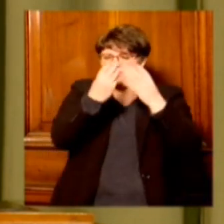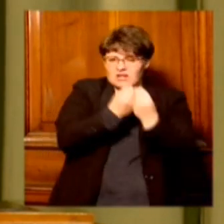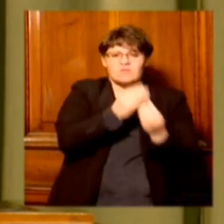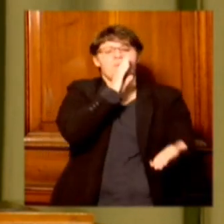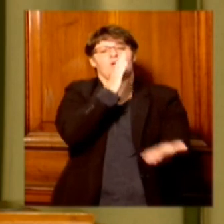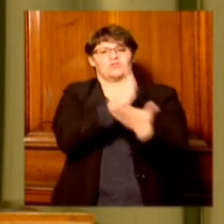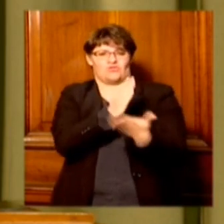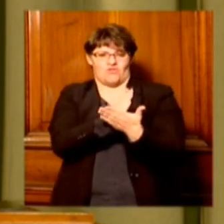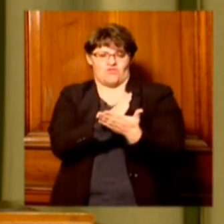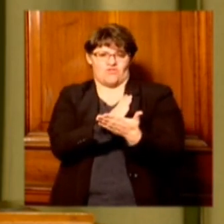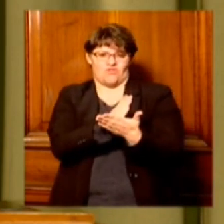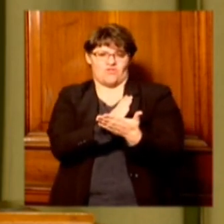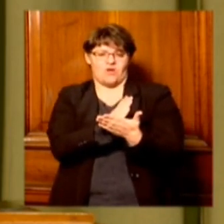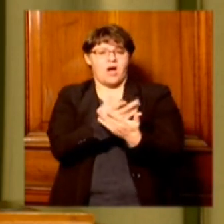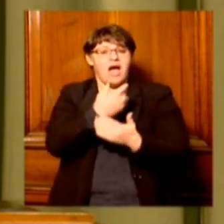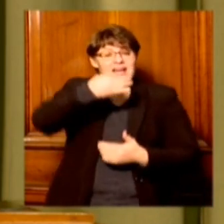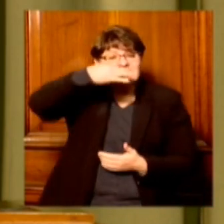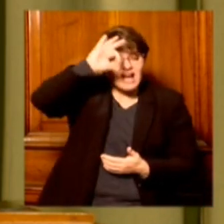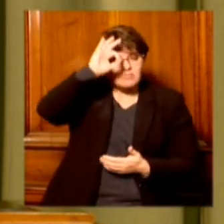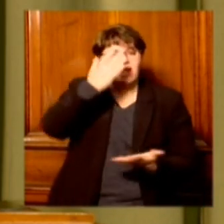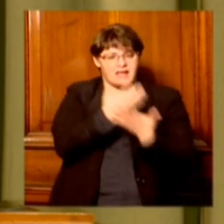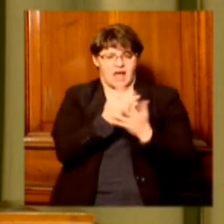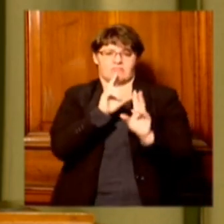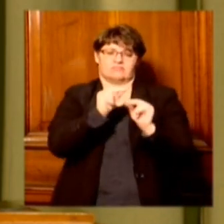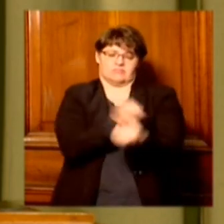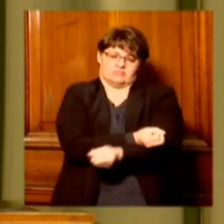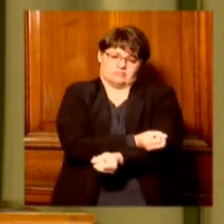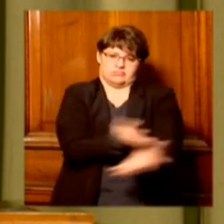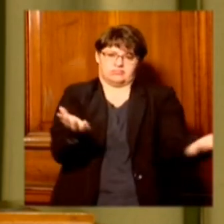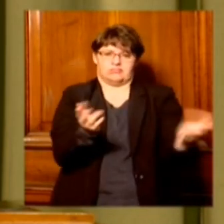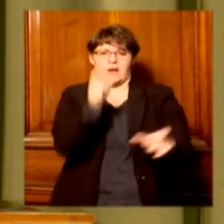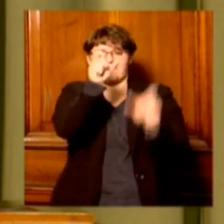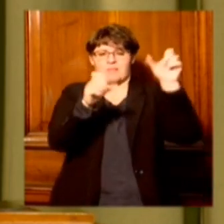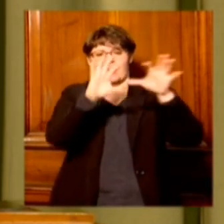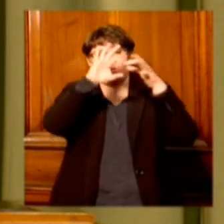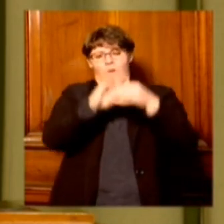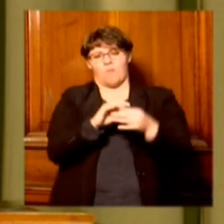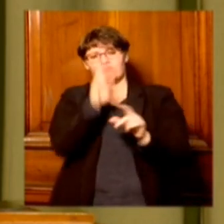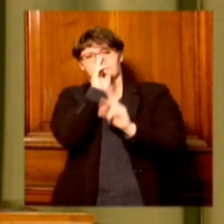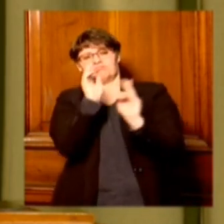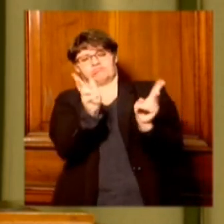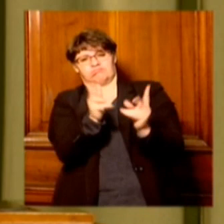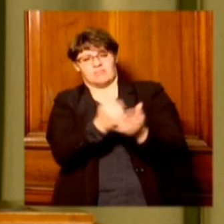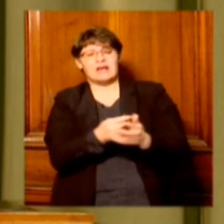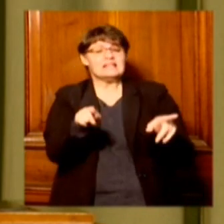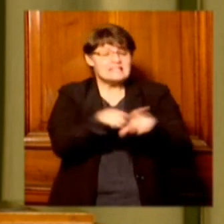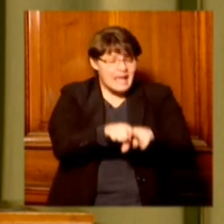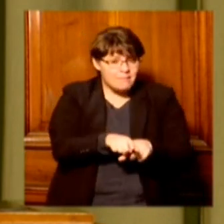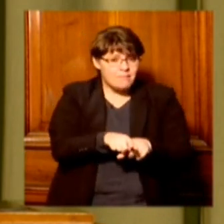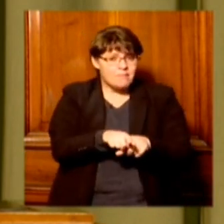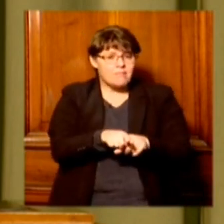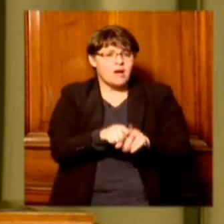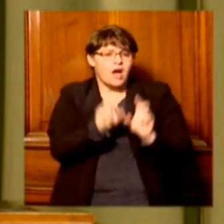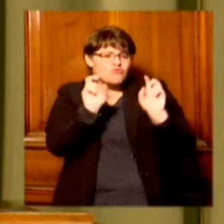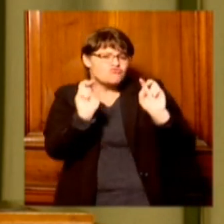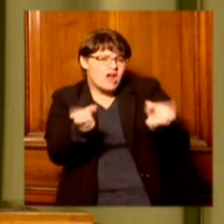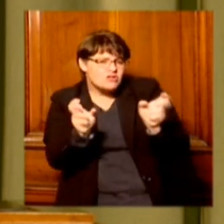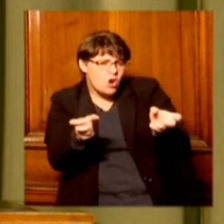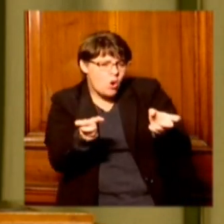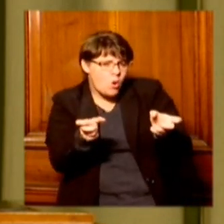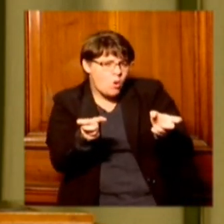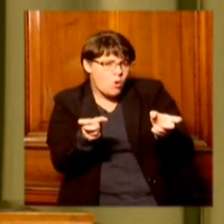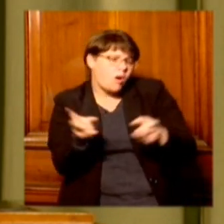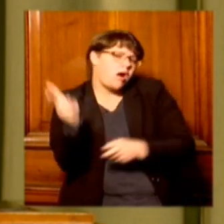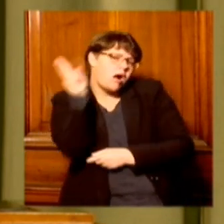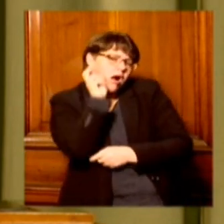ensure that we are able as government to speak to our people. The various radio stations under the banner of